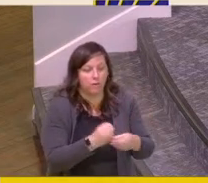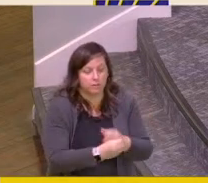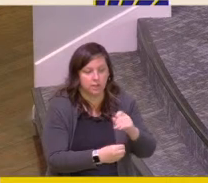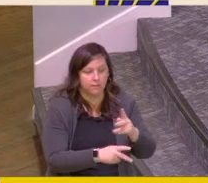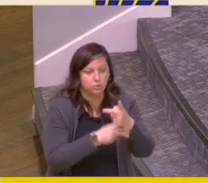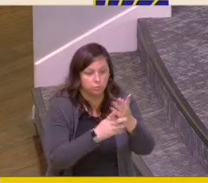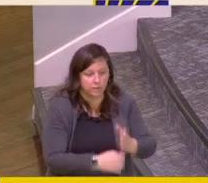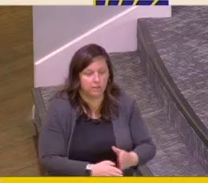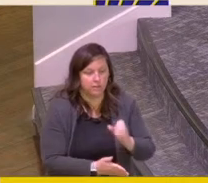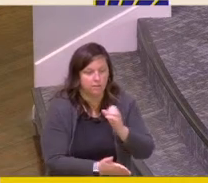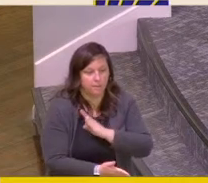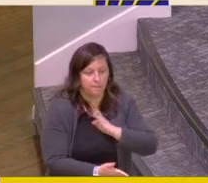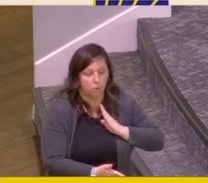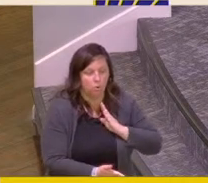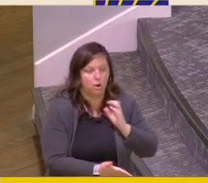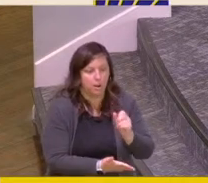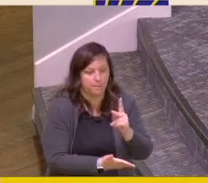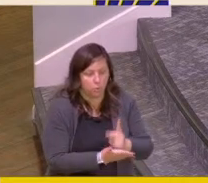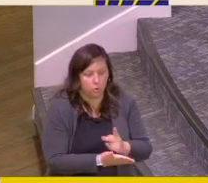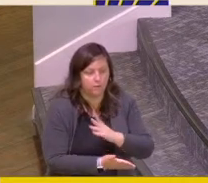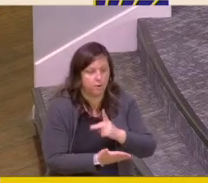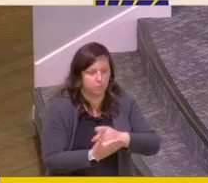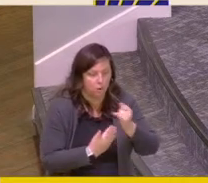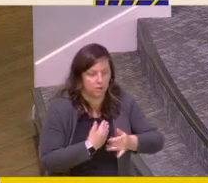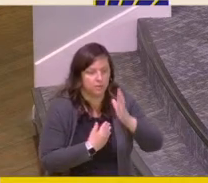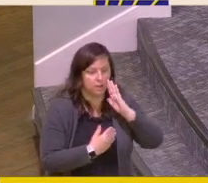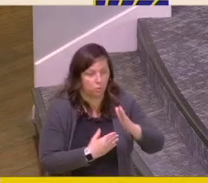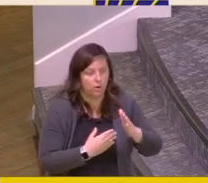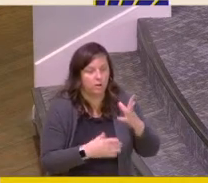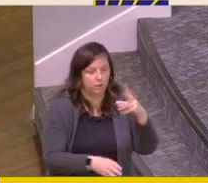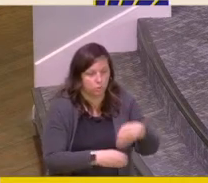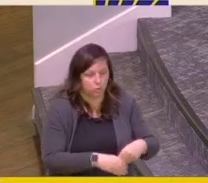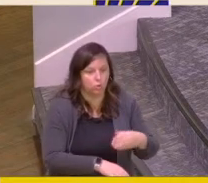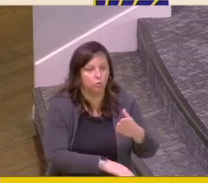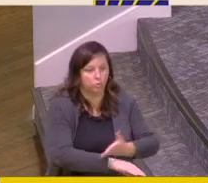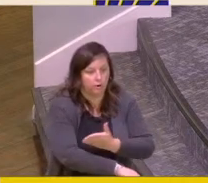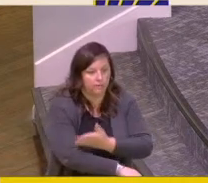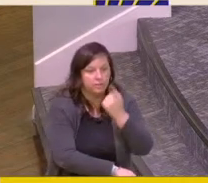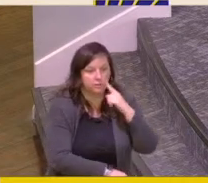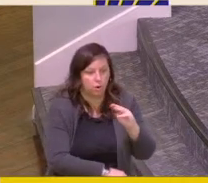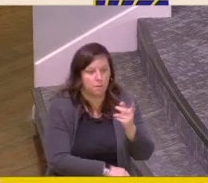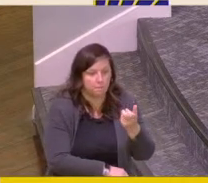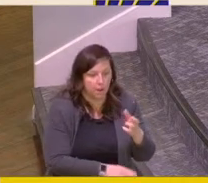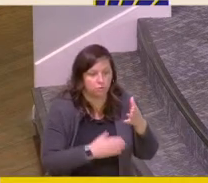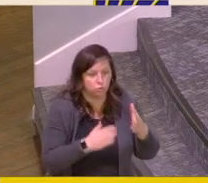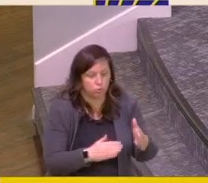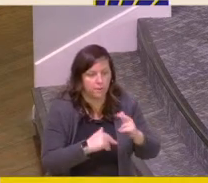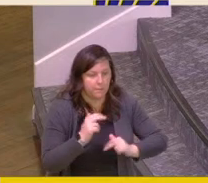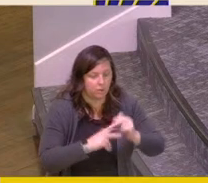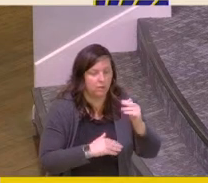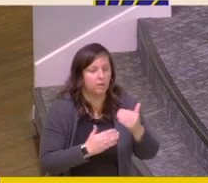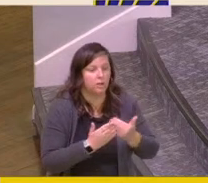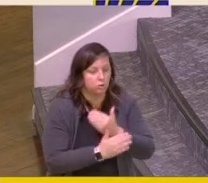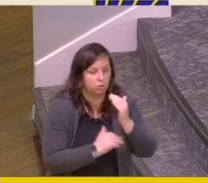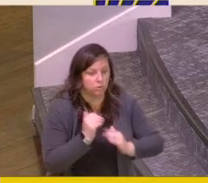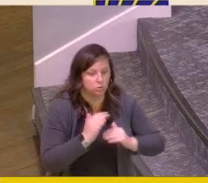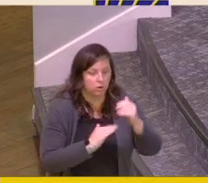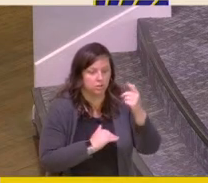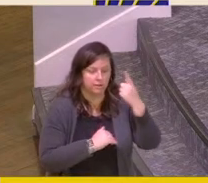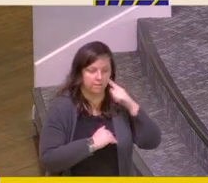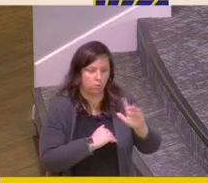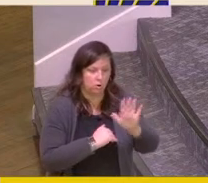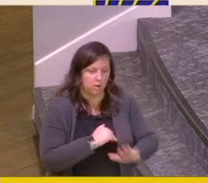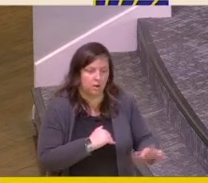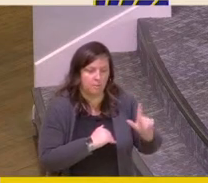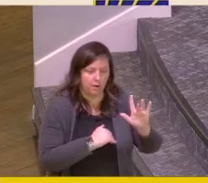approve a project that would include the renovation of minor street building, new construction of approximately 25,000 square feet that